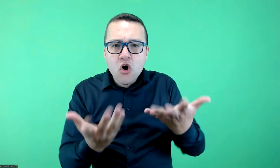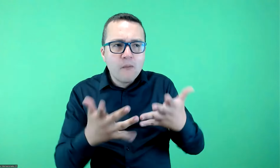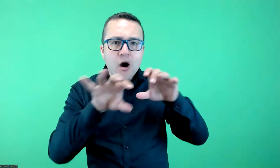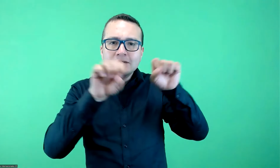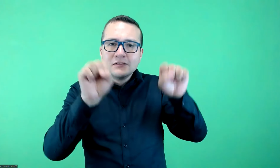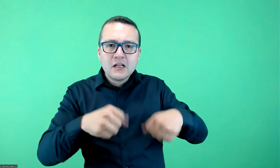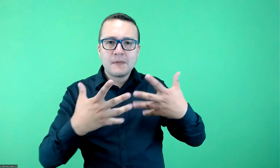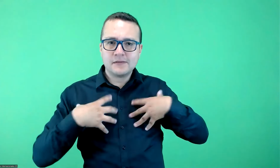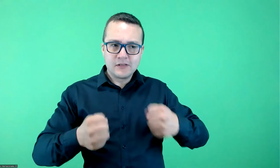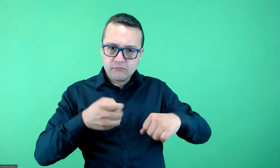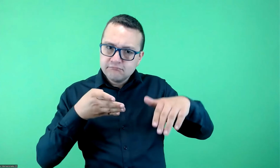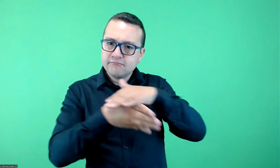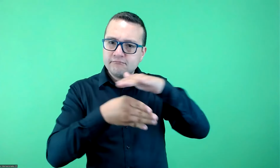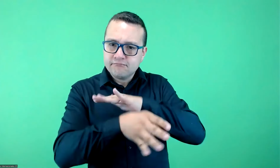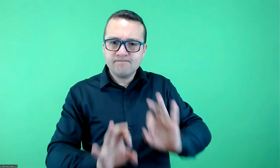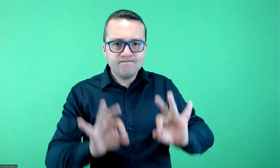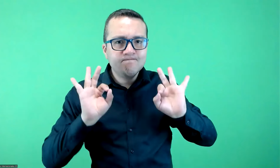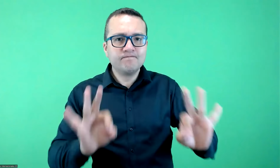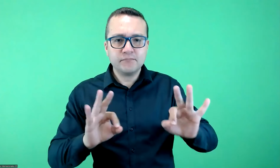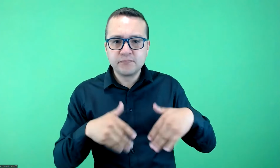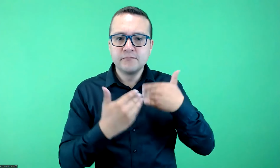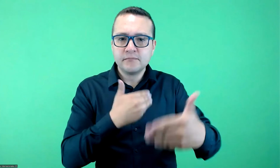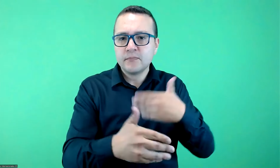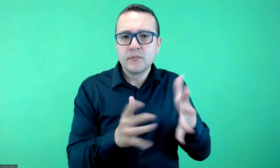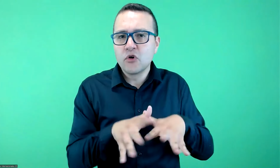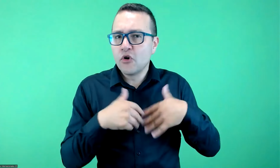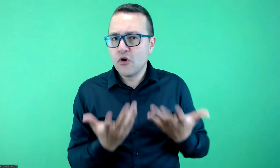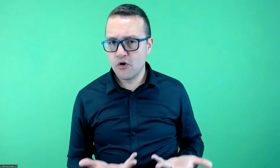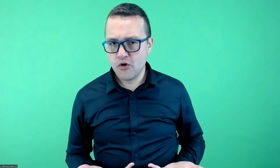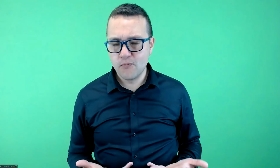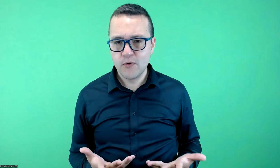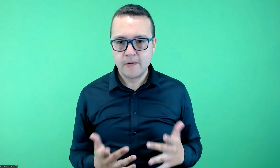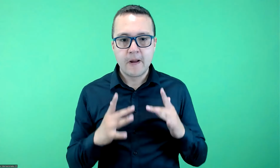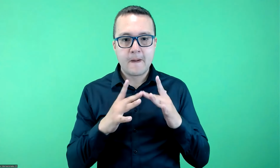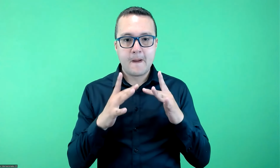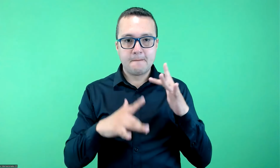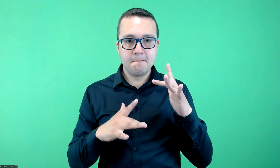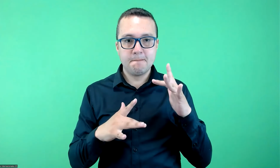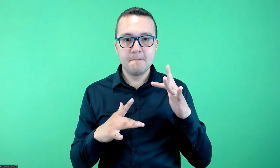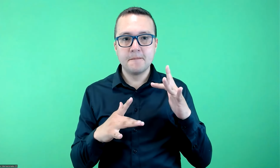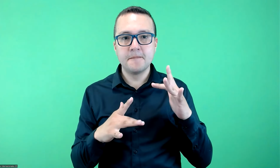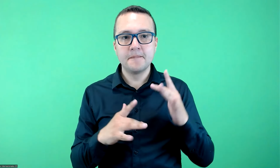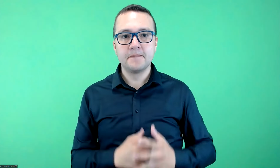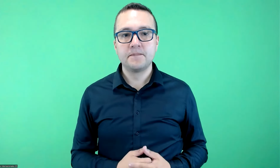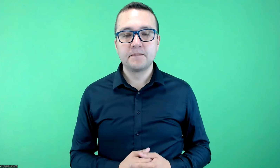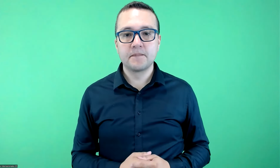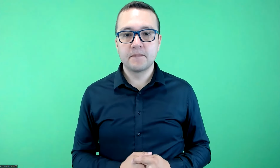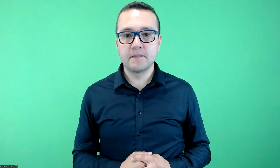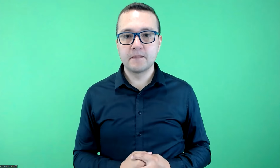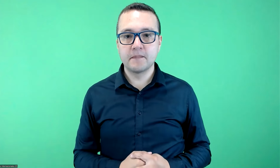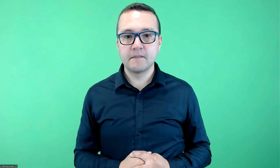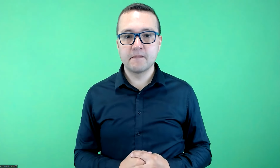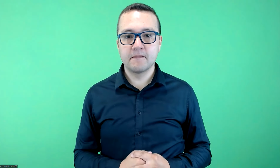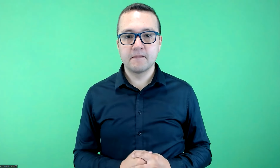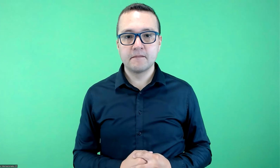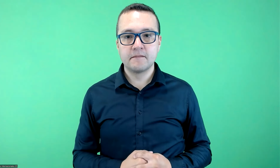in the development of healthcare systems, such as accessing healthcare services, overcoming barriers, and guaranteeing